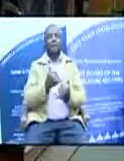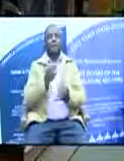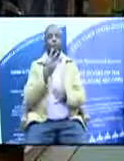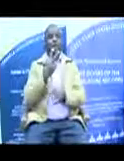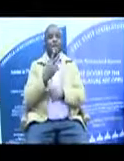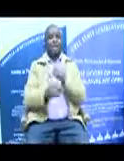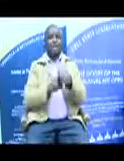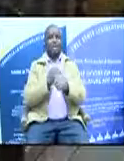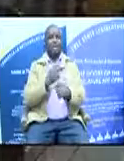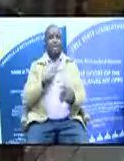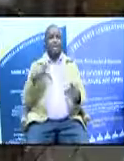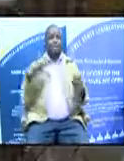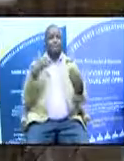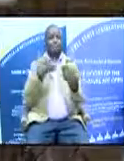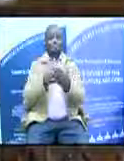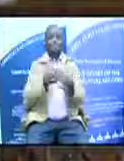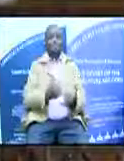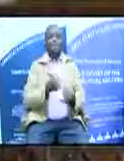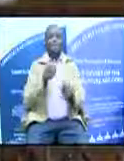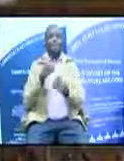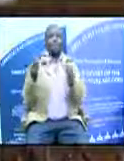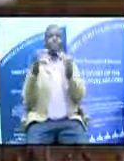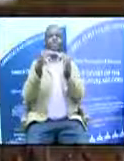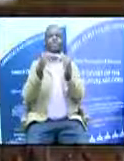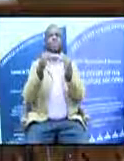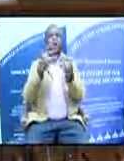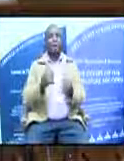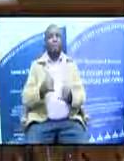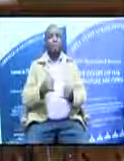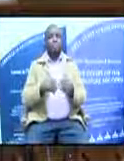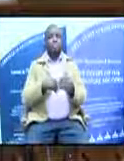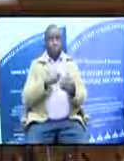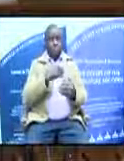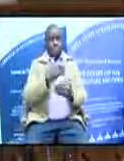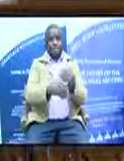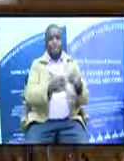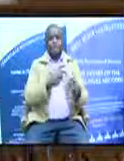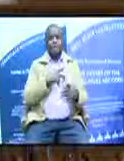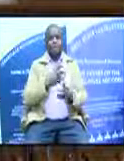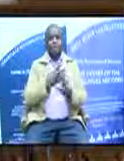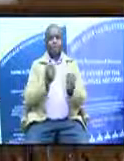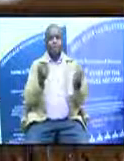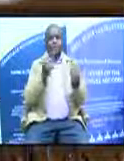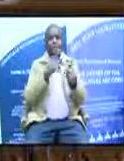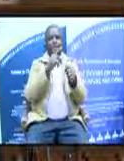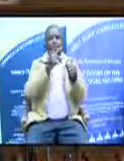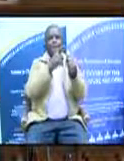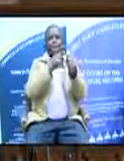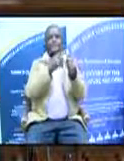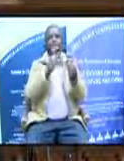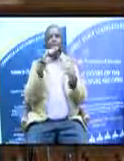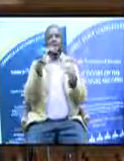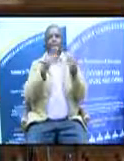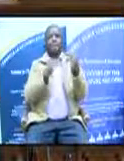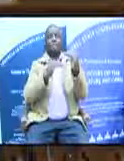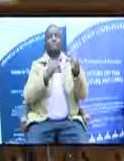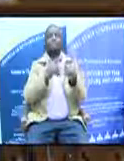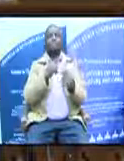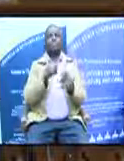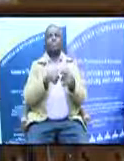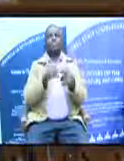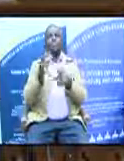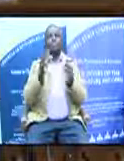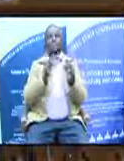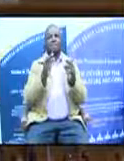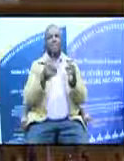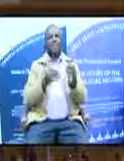year of our democracy and on a trajectory to end inequalities, unemployment, and poverty.